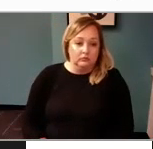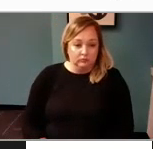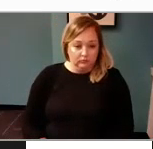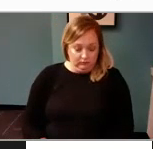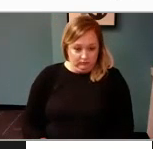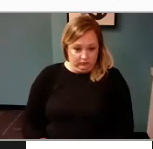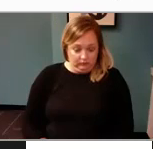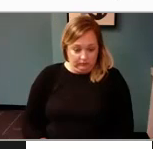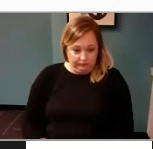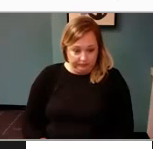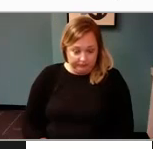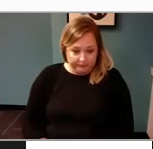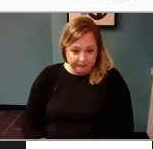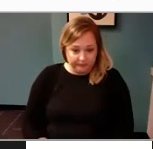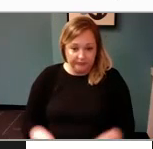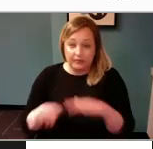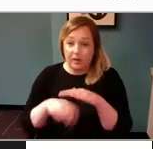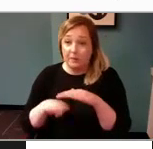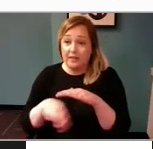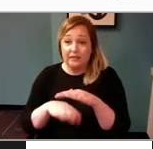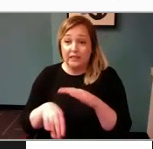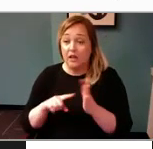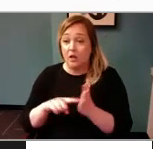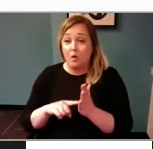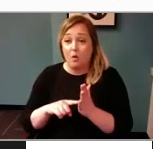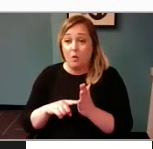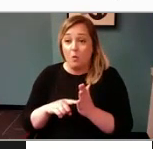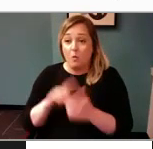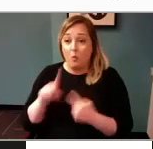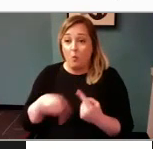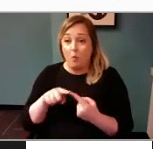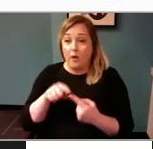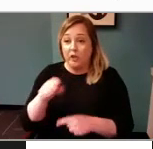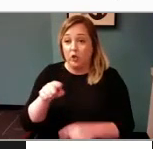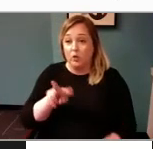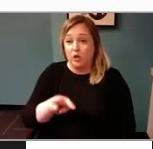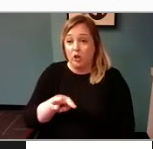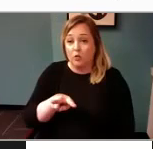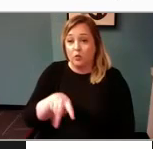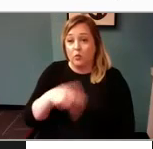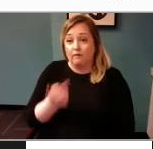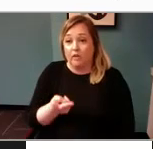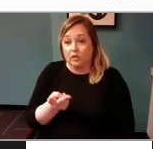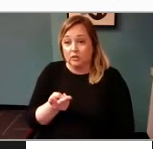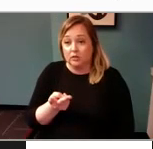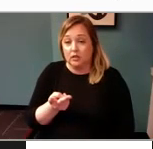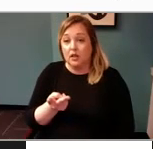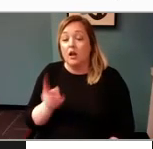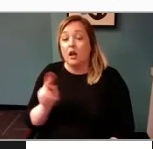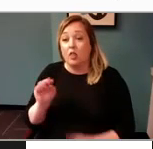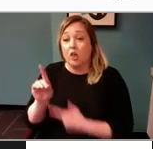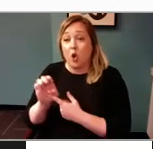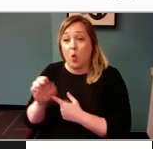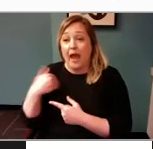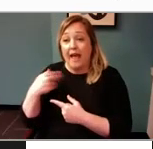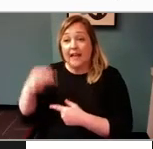So basically, once we reverse it, the node with the highest post visit number now becomes the node